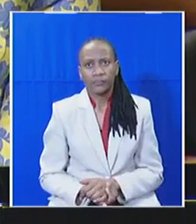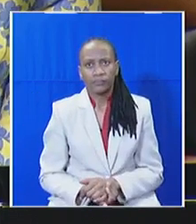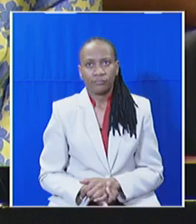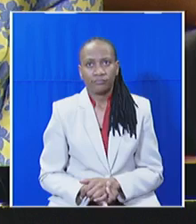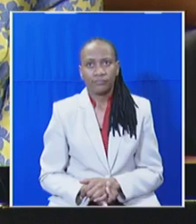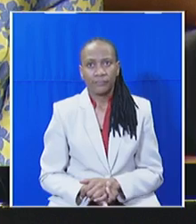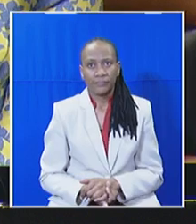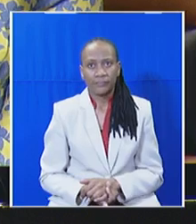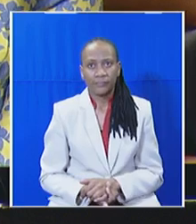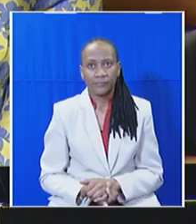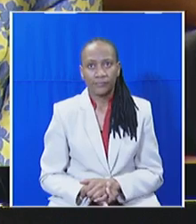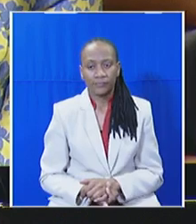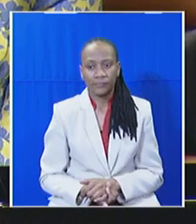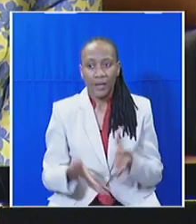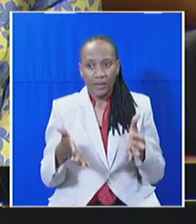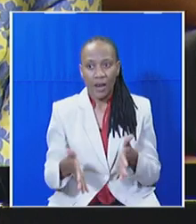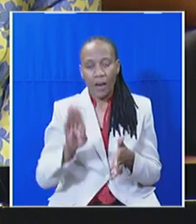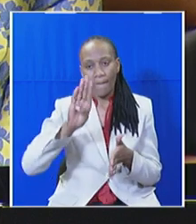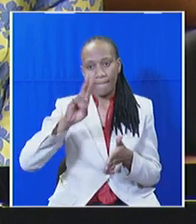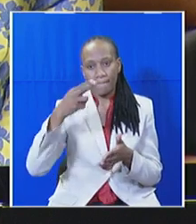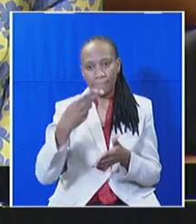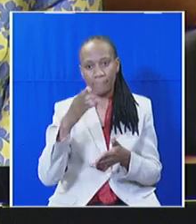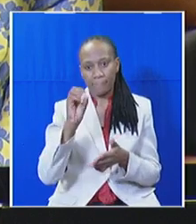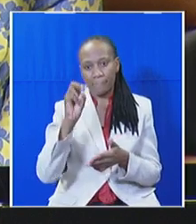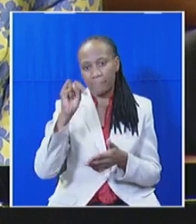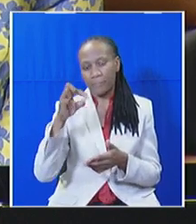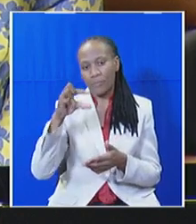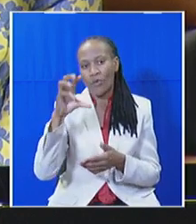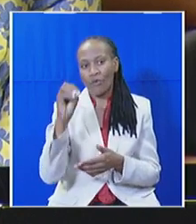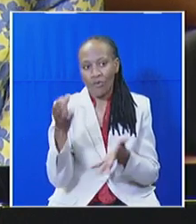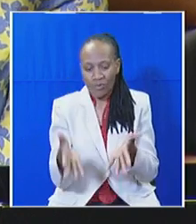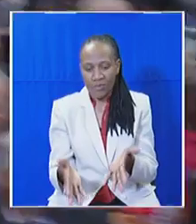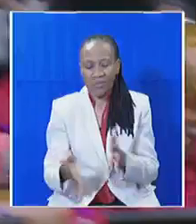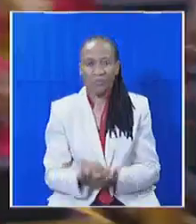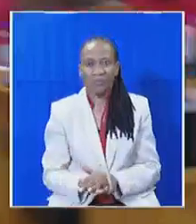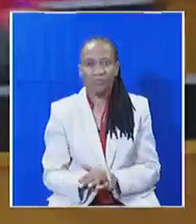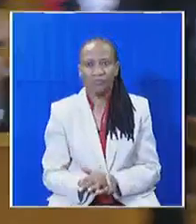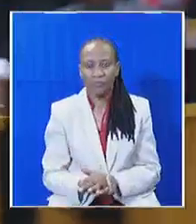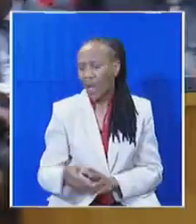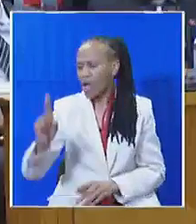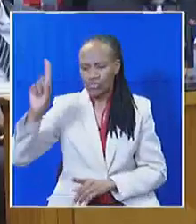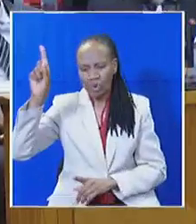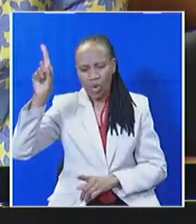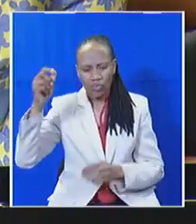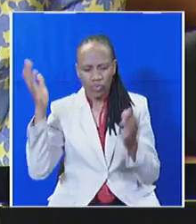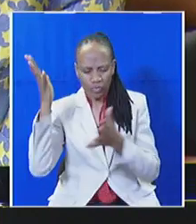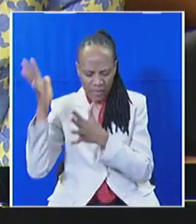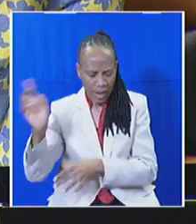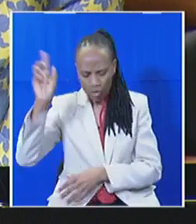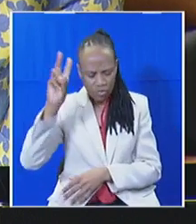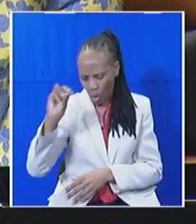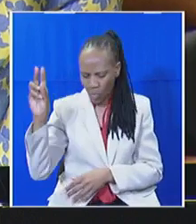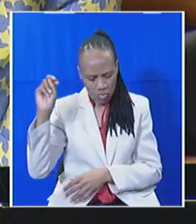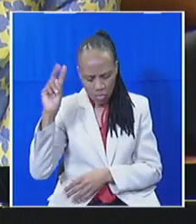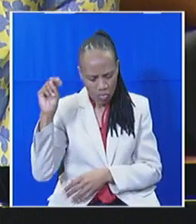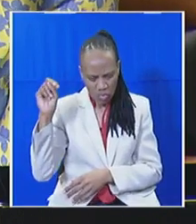I call upon Honorable Pongo to raise a supplementary question. No, Honorable Speaker, you have to rule